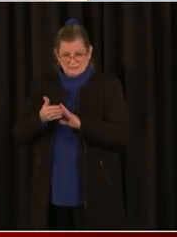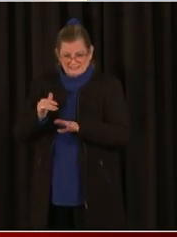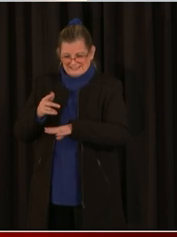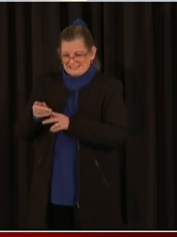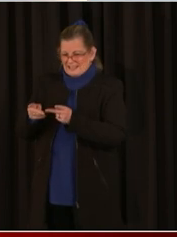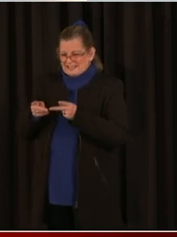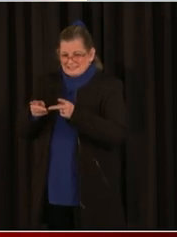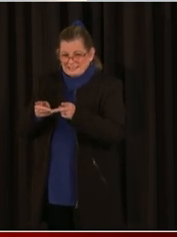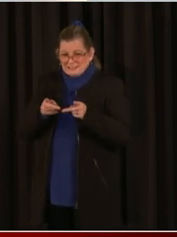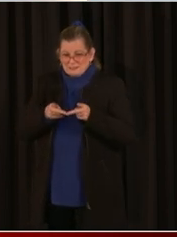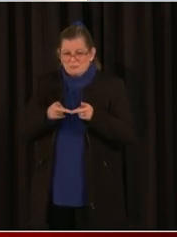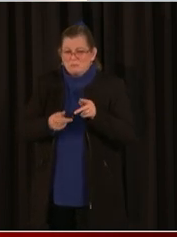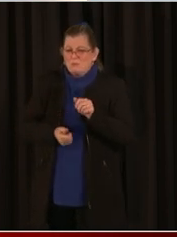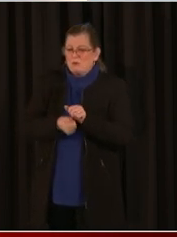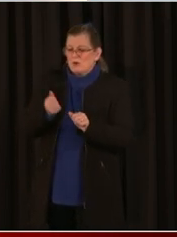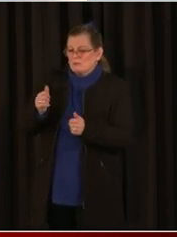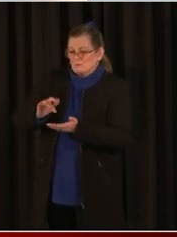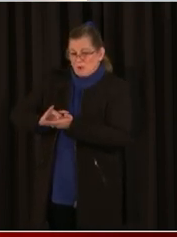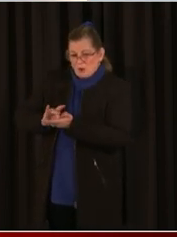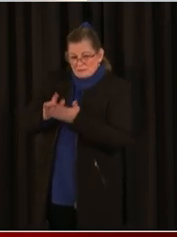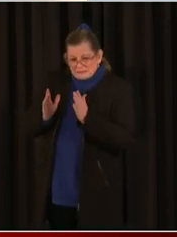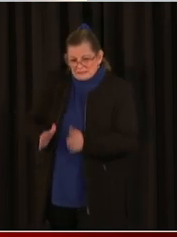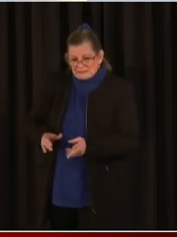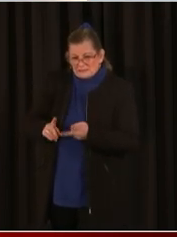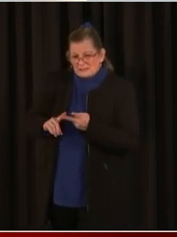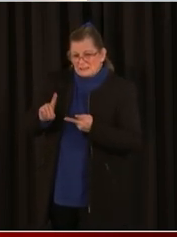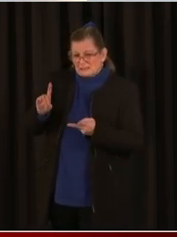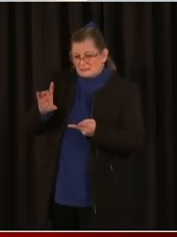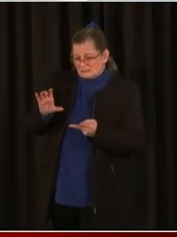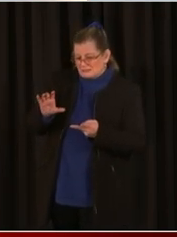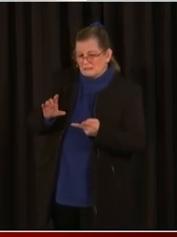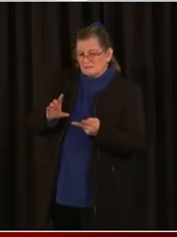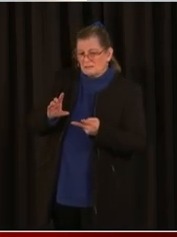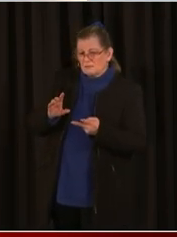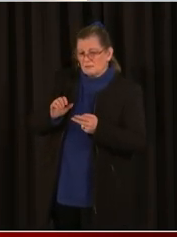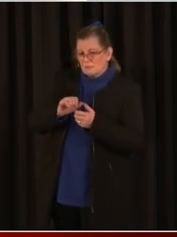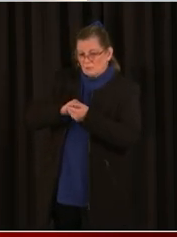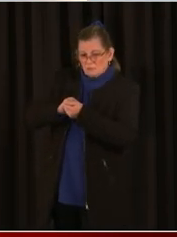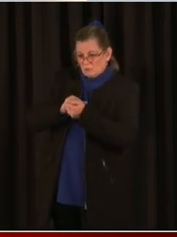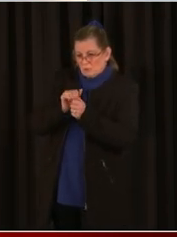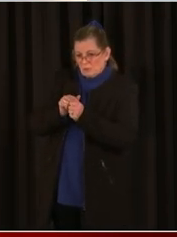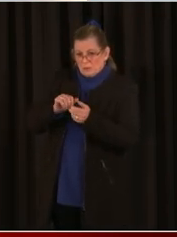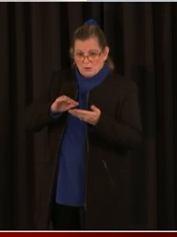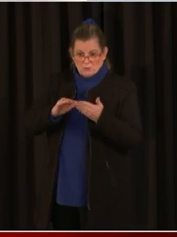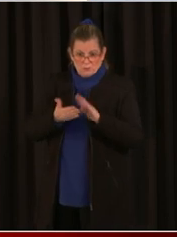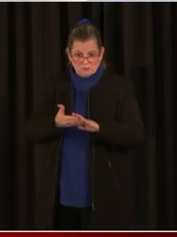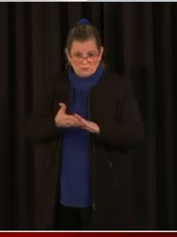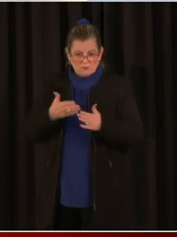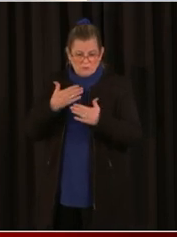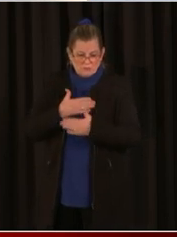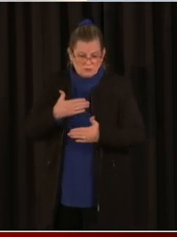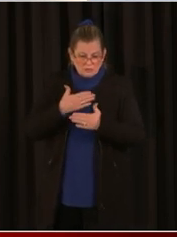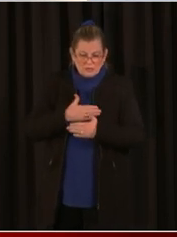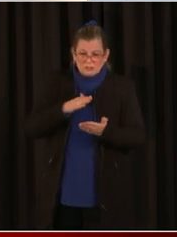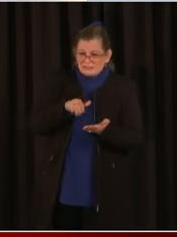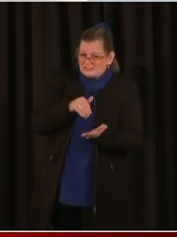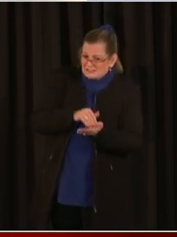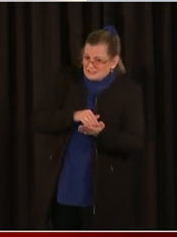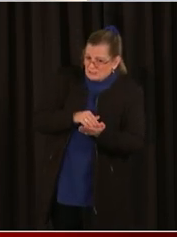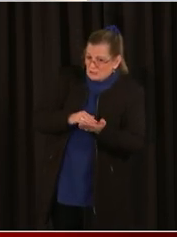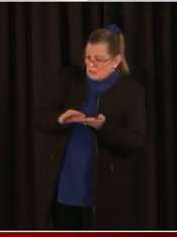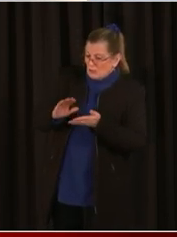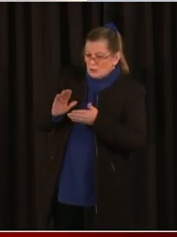retail pharmacies, district pharmacies in partnership with community recreation centers or community senior